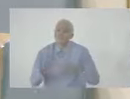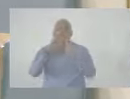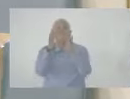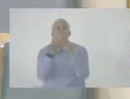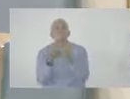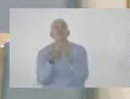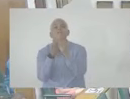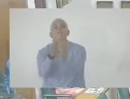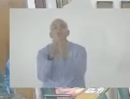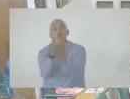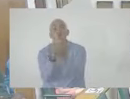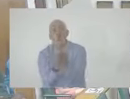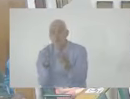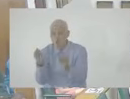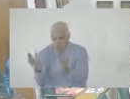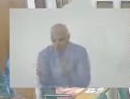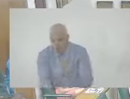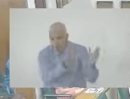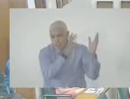and order.